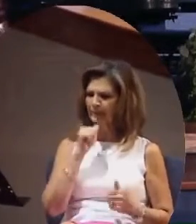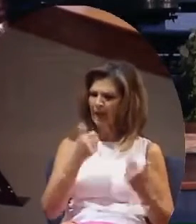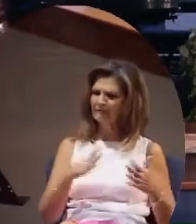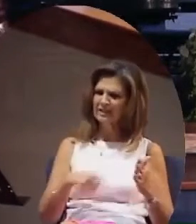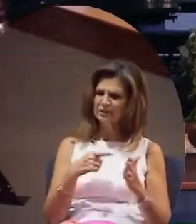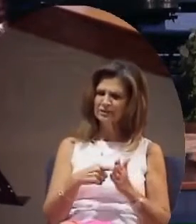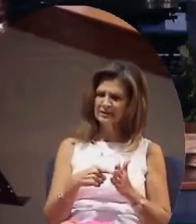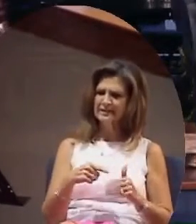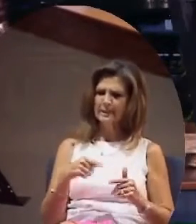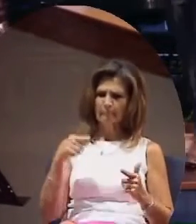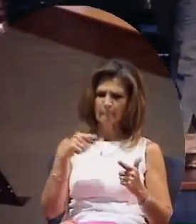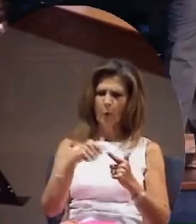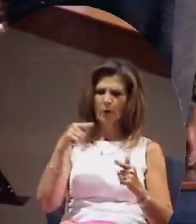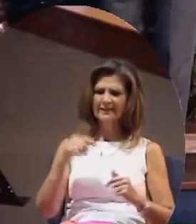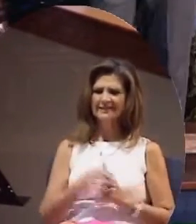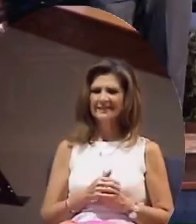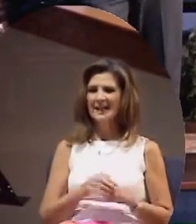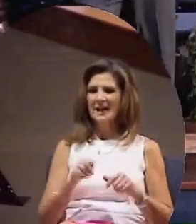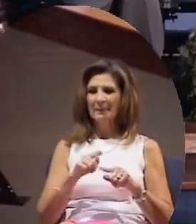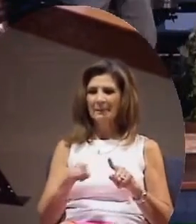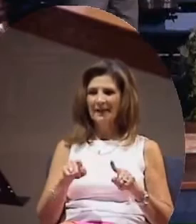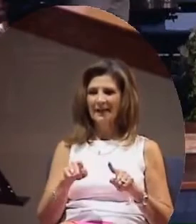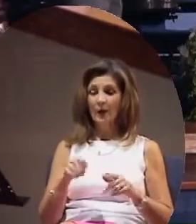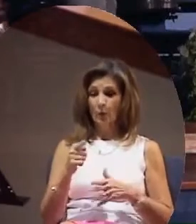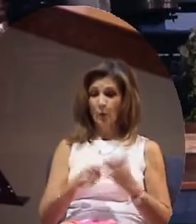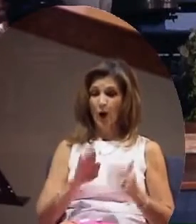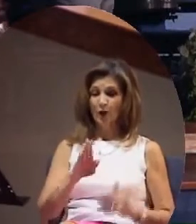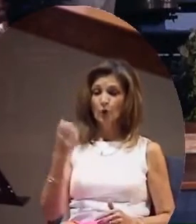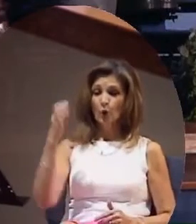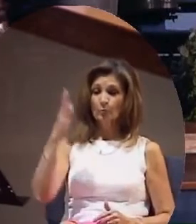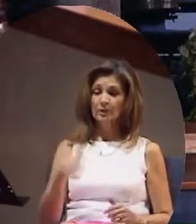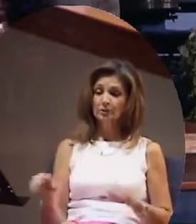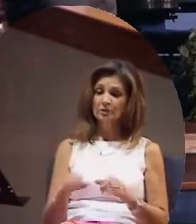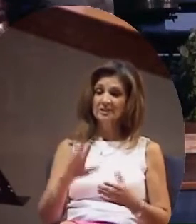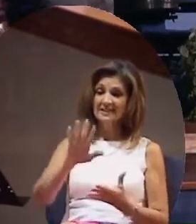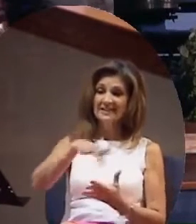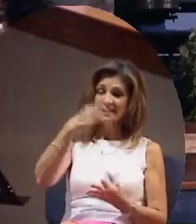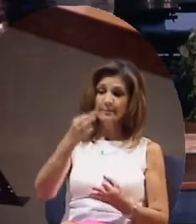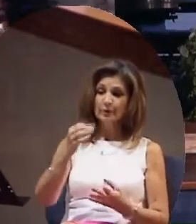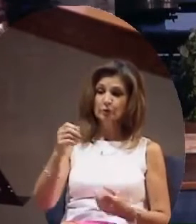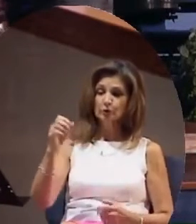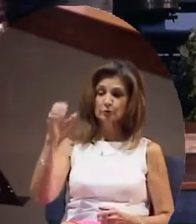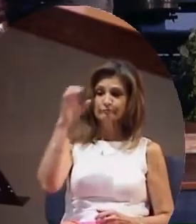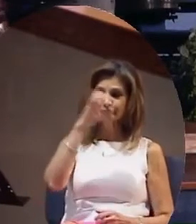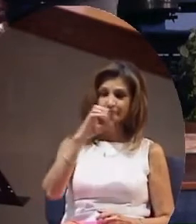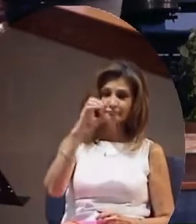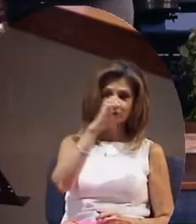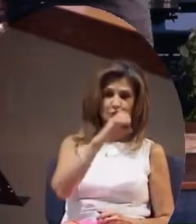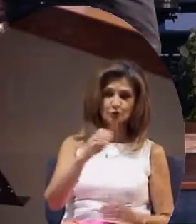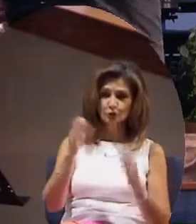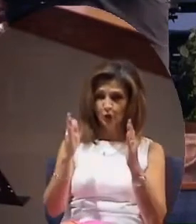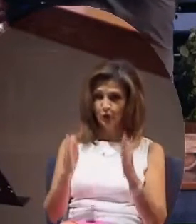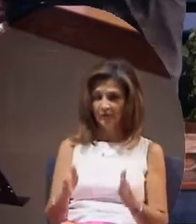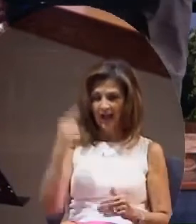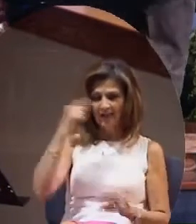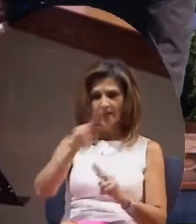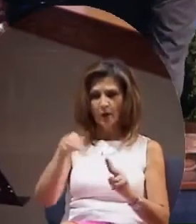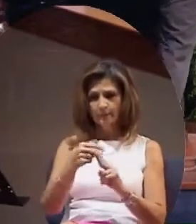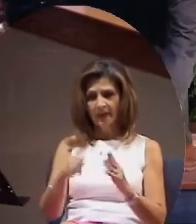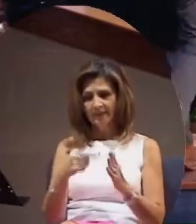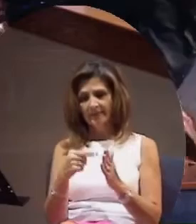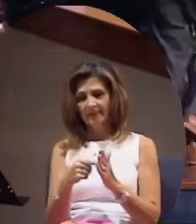this. Do you know what your preacher does? He's a spiritual surveyor. I thought about